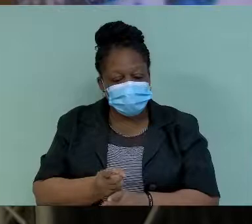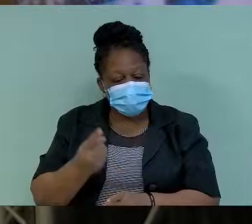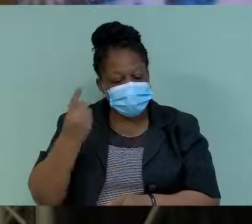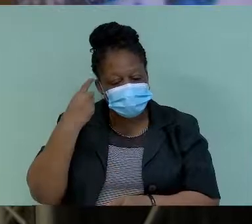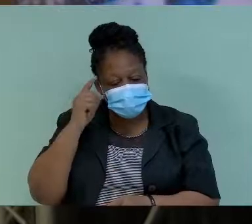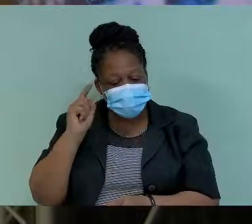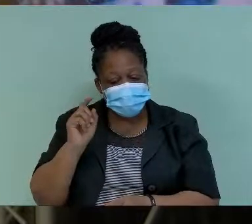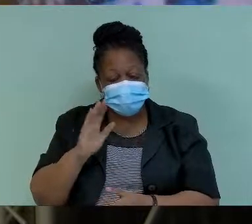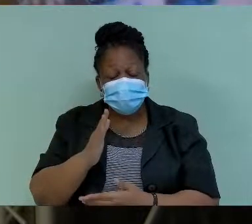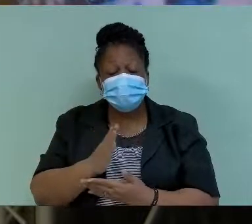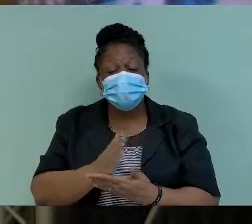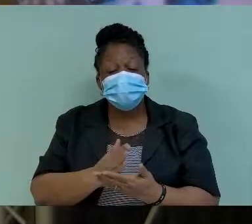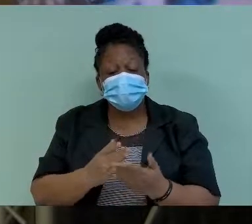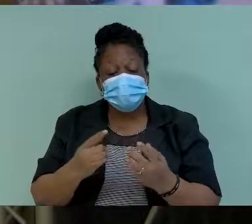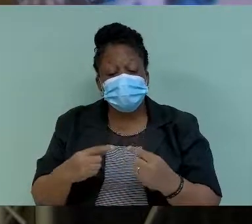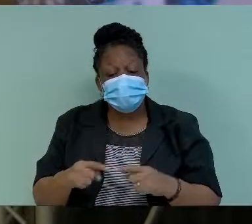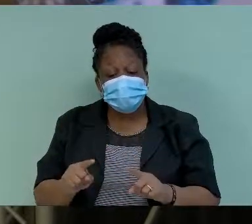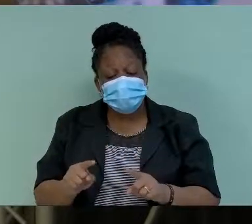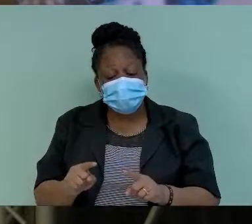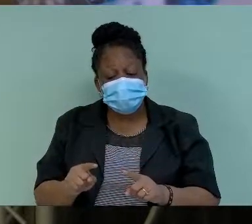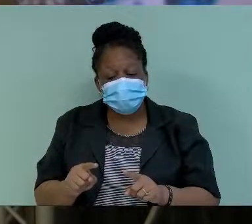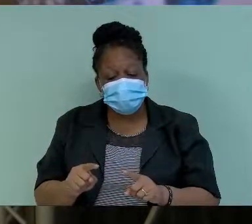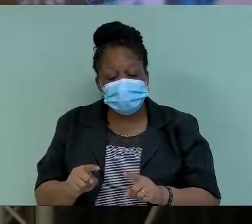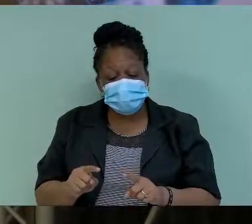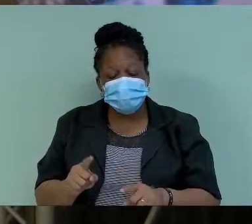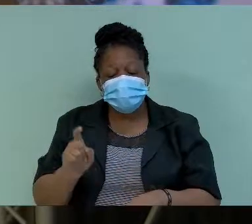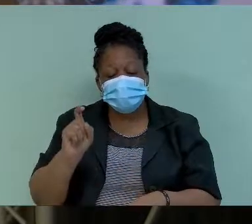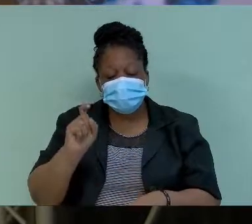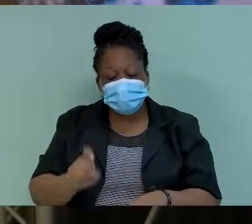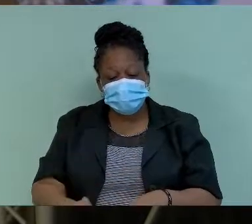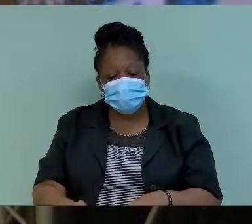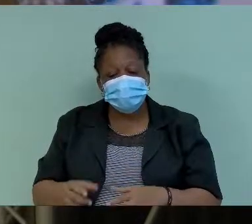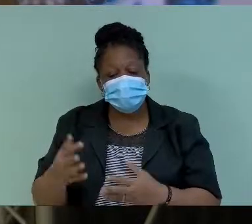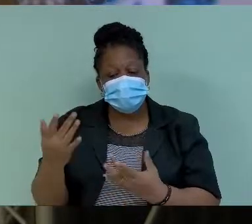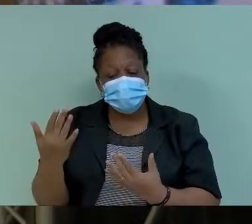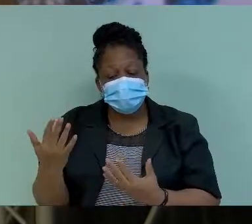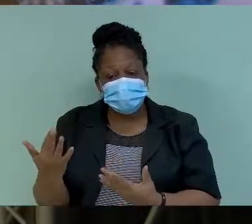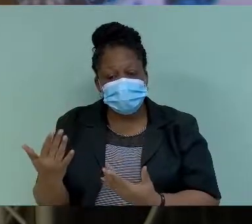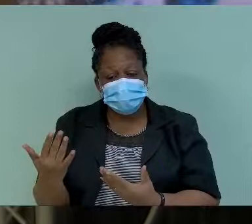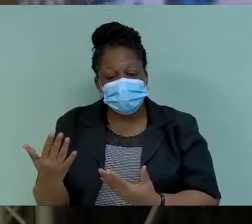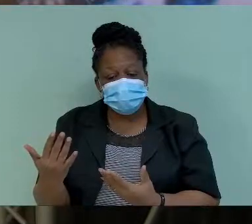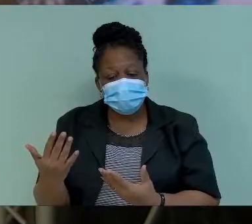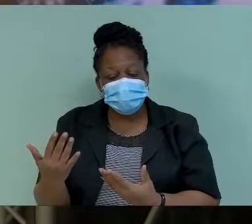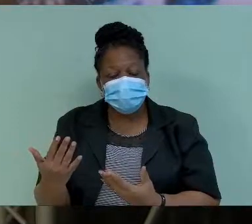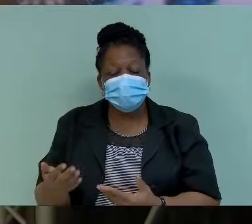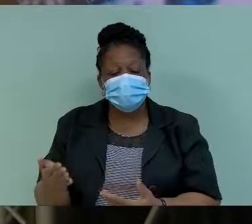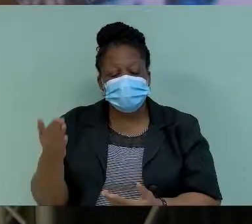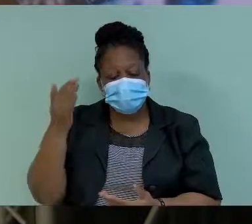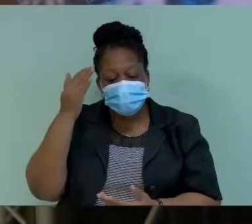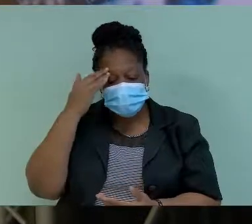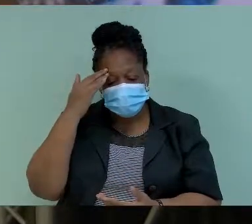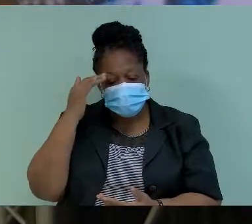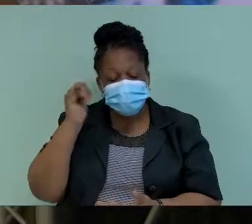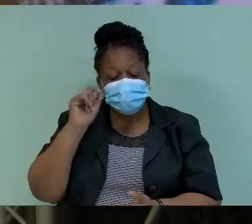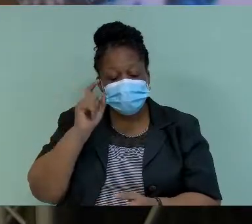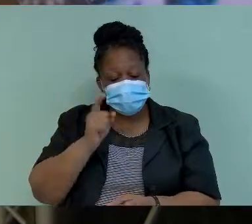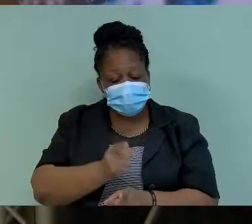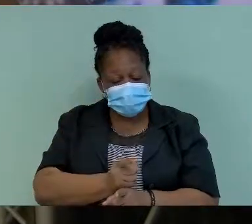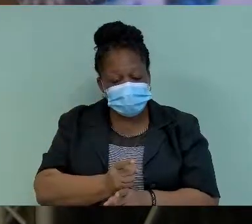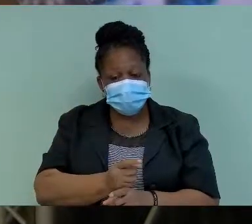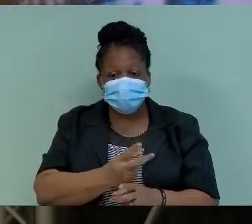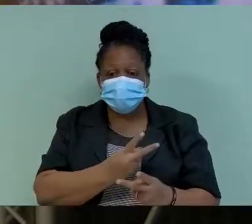to enter. We must wait until we are completely satisfied that it is a